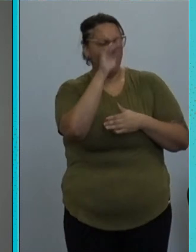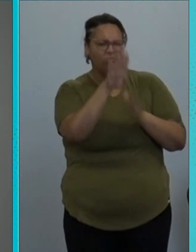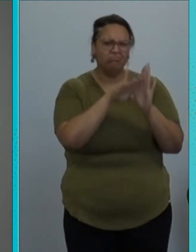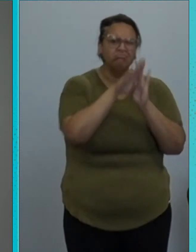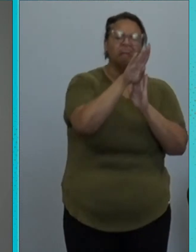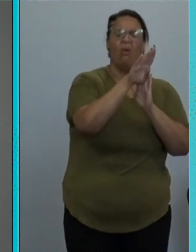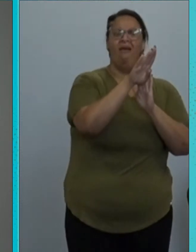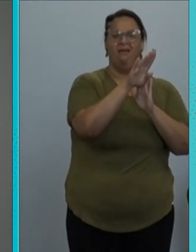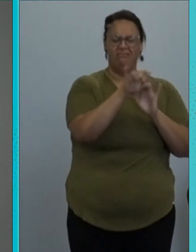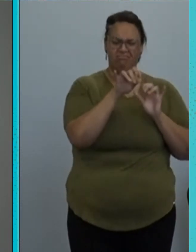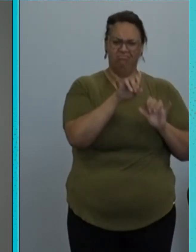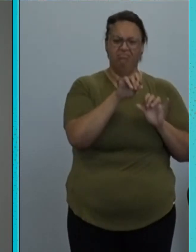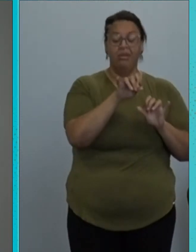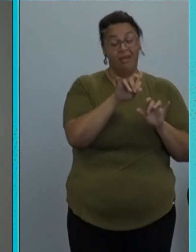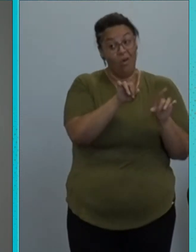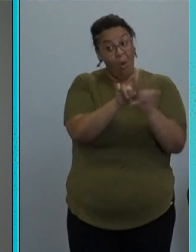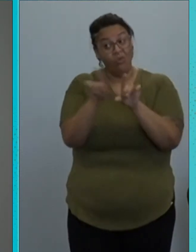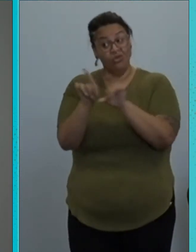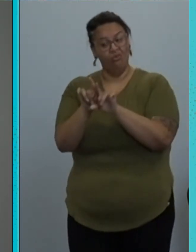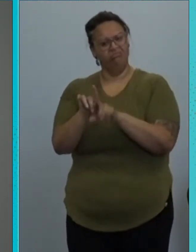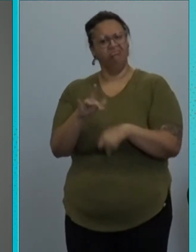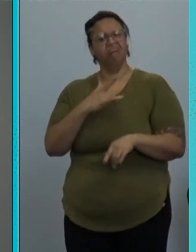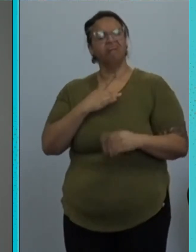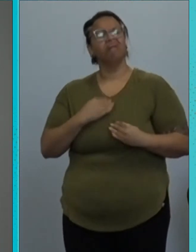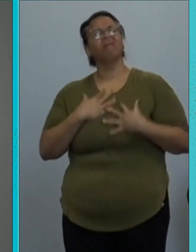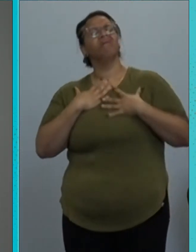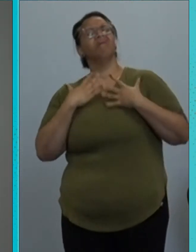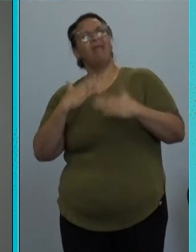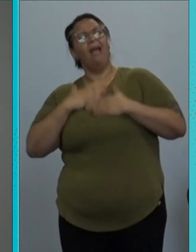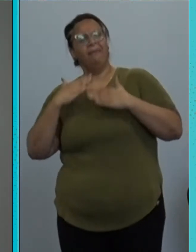and also be happy.